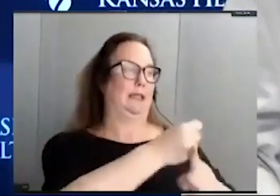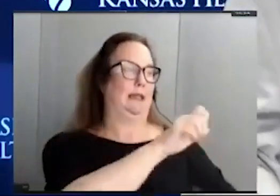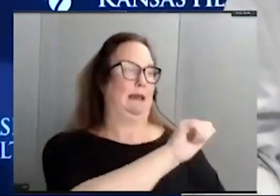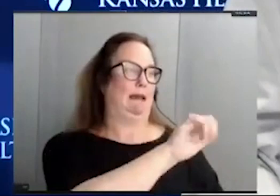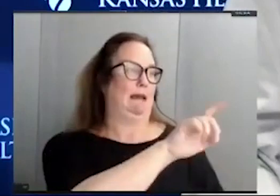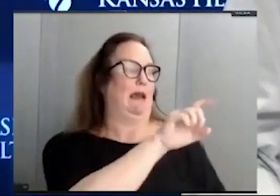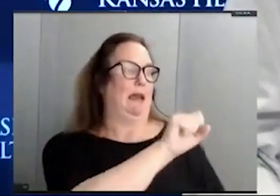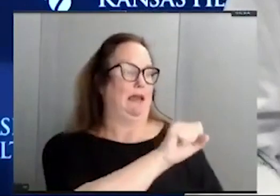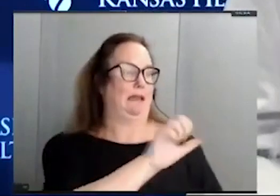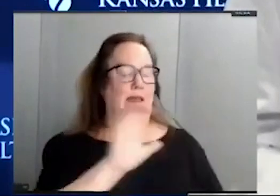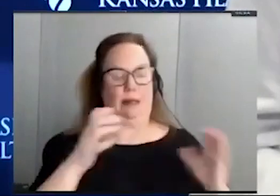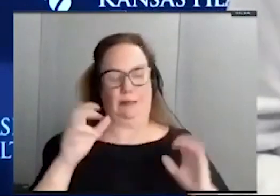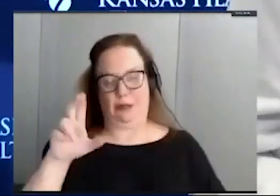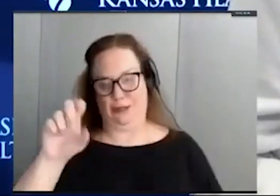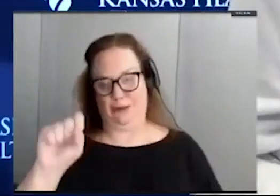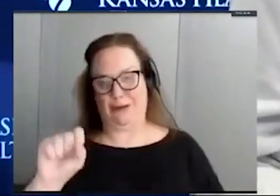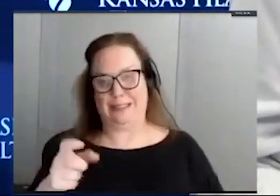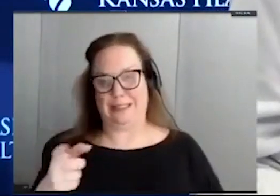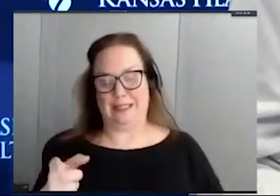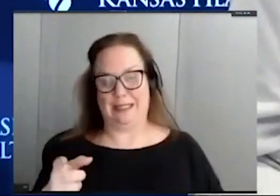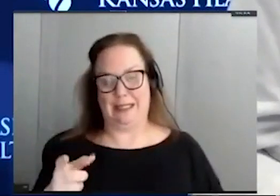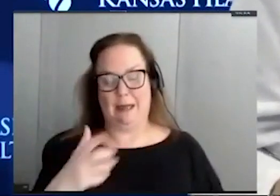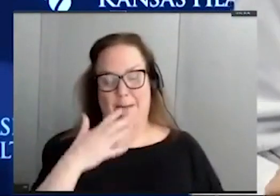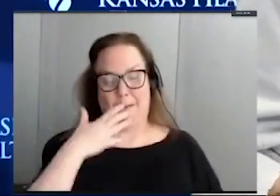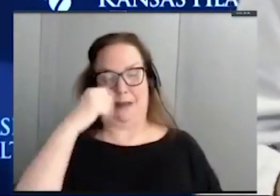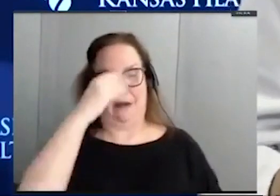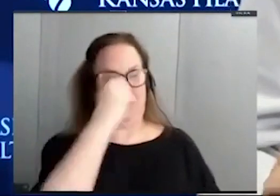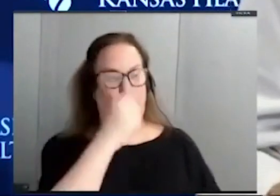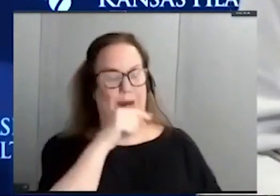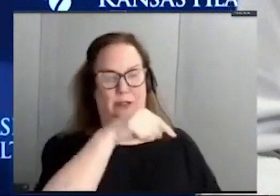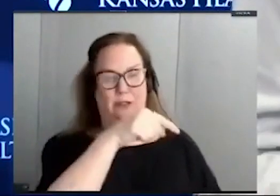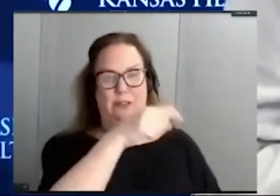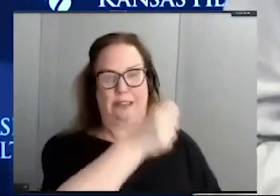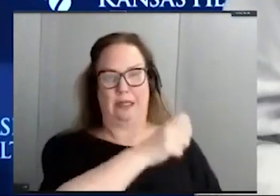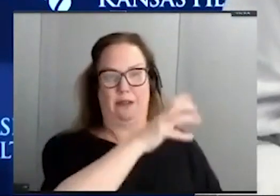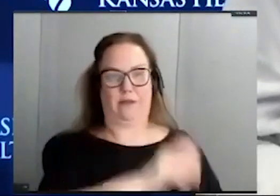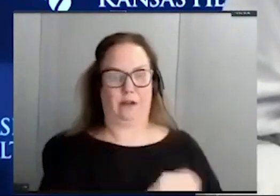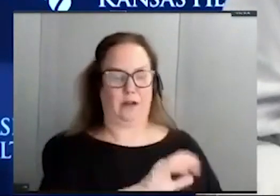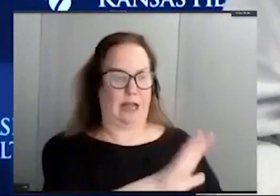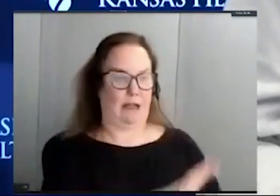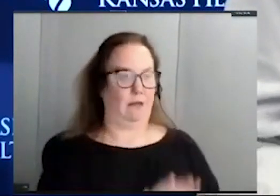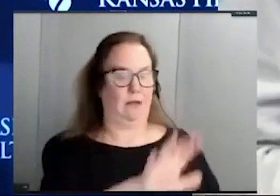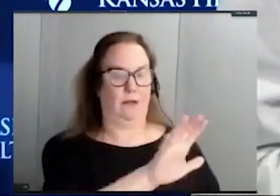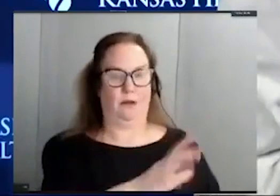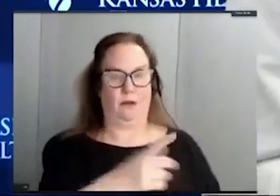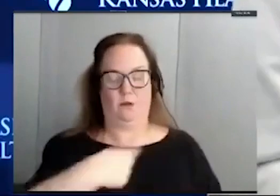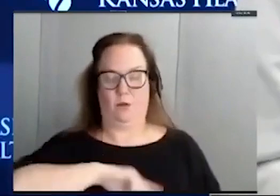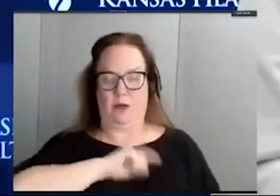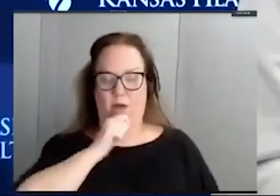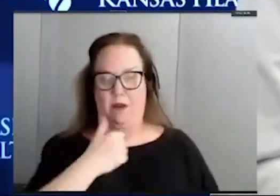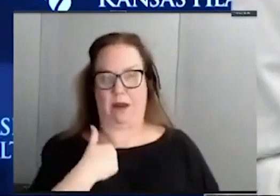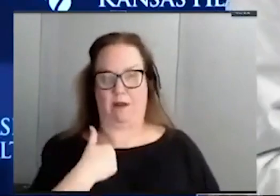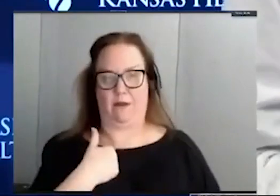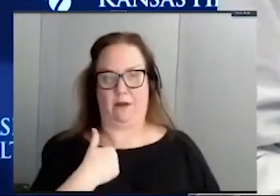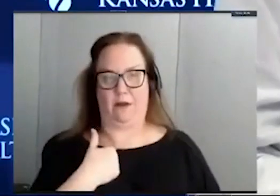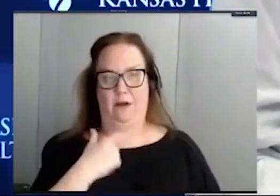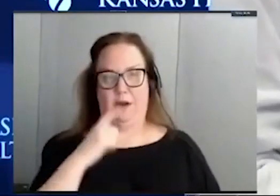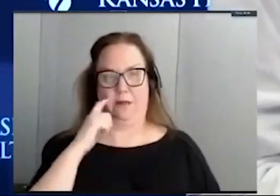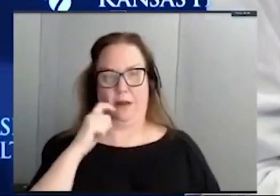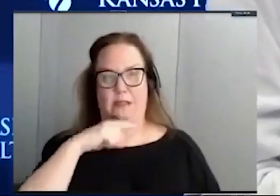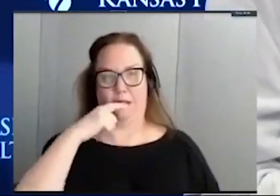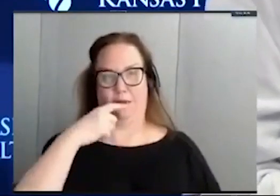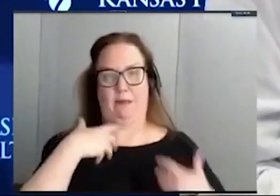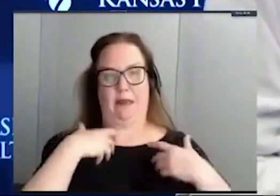we have in the United States. So they have a lot better information about how their population is doing as a whole. We don't have that because we gutted the public health measures for so